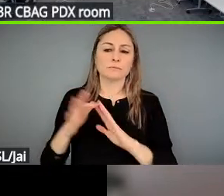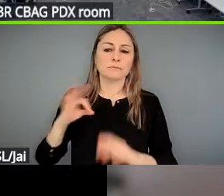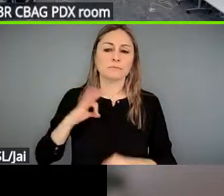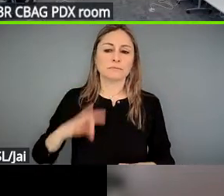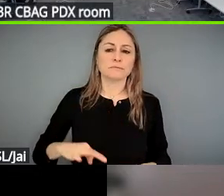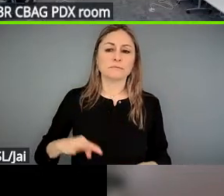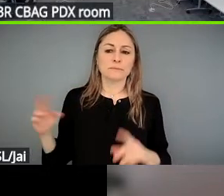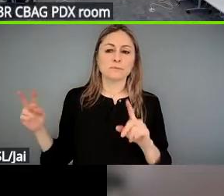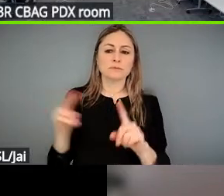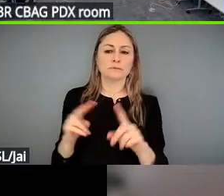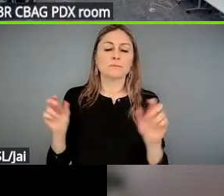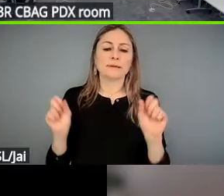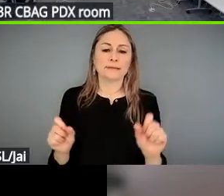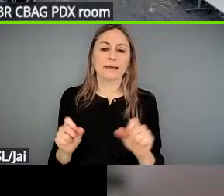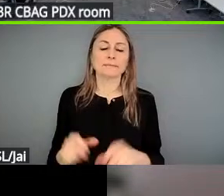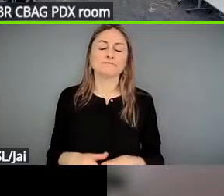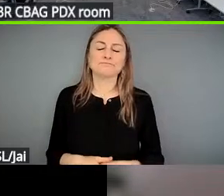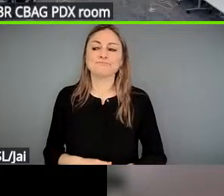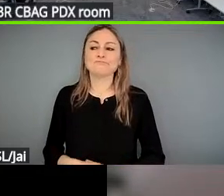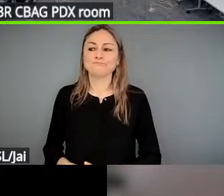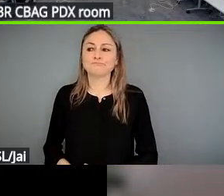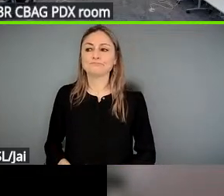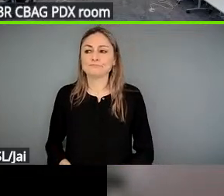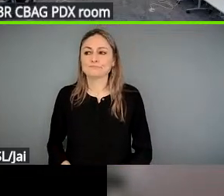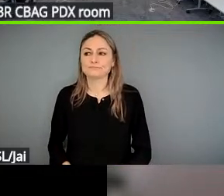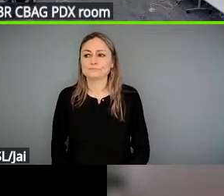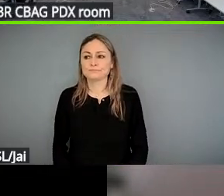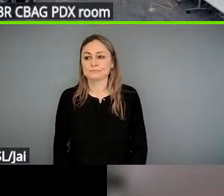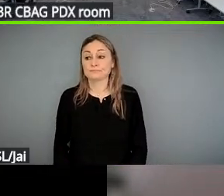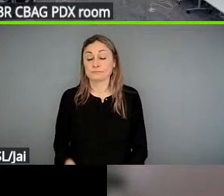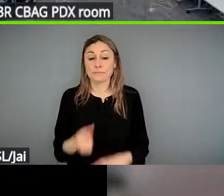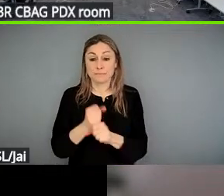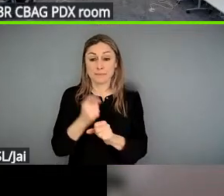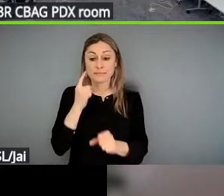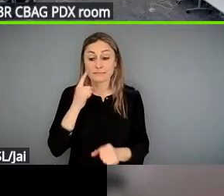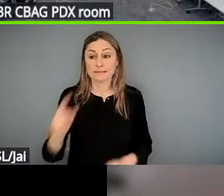perspective, and we encourage you to do that. Does that make sense?